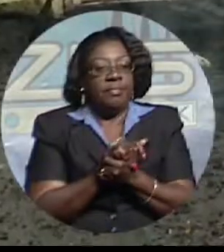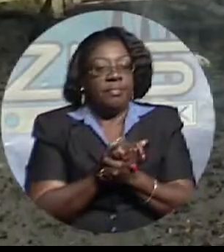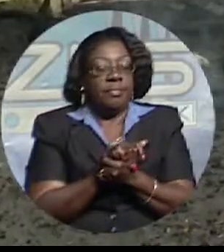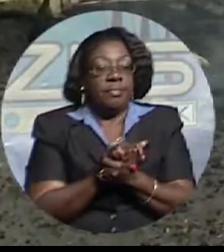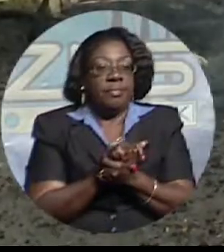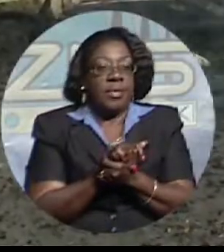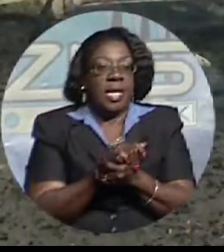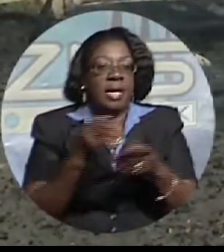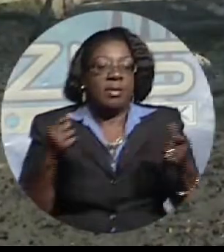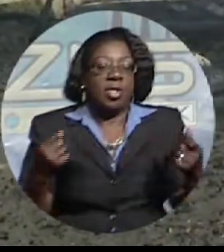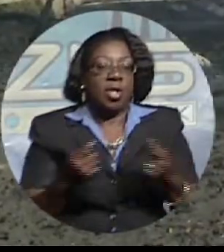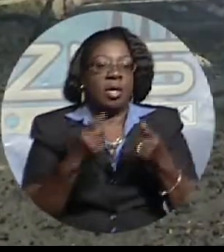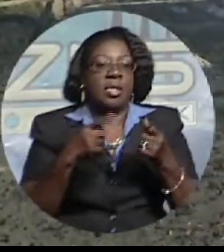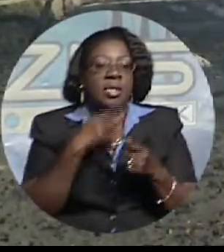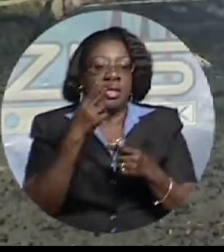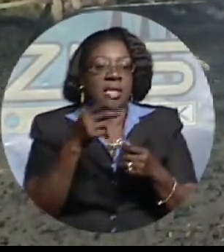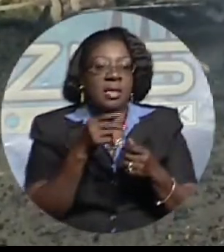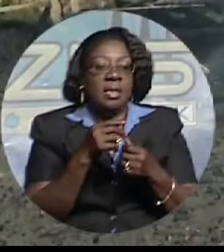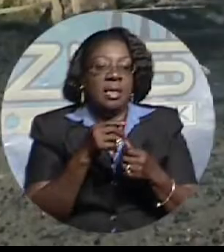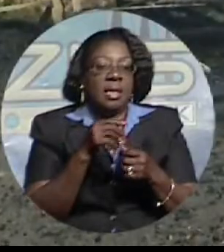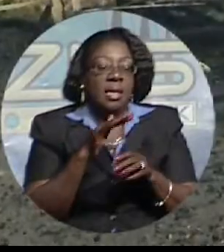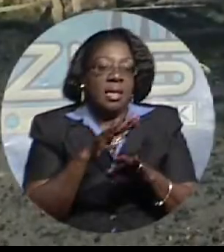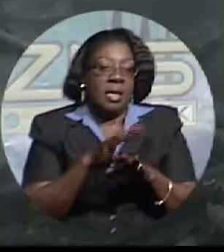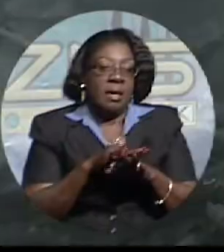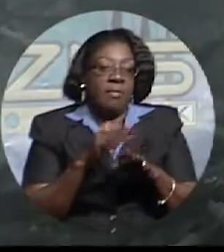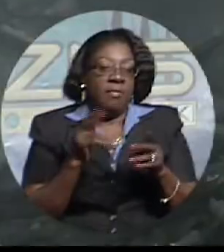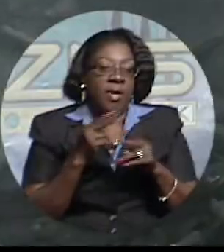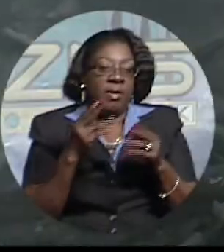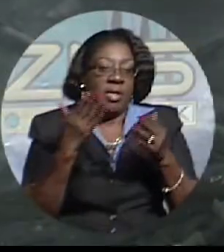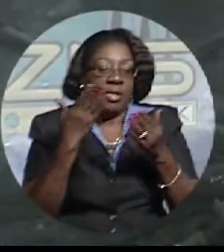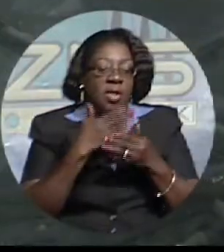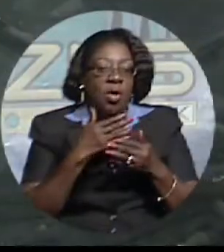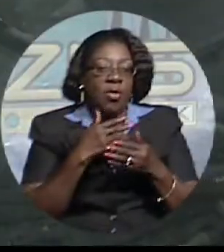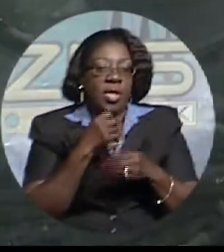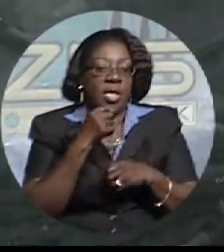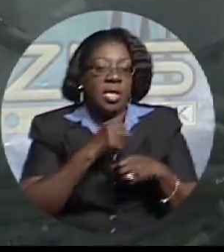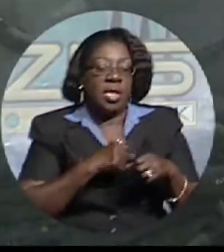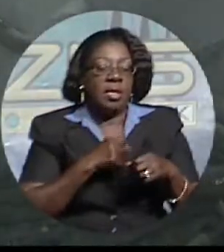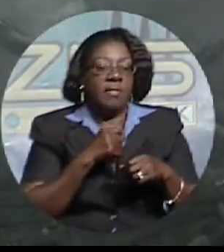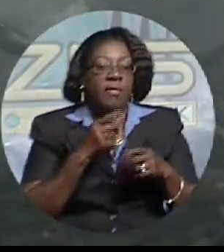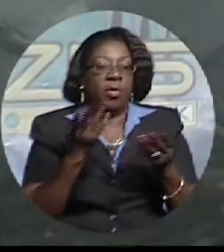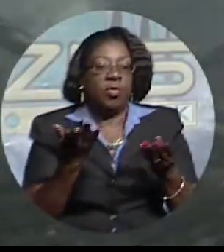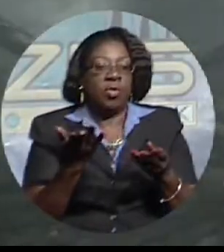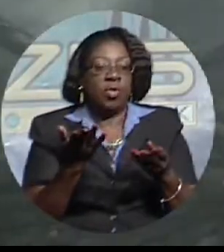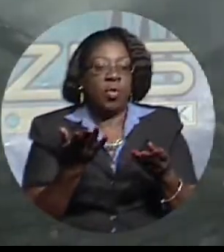I'm shocked at the incident. I'm very sorry for those that have been affected.